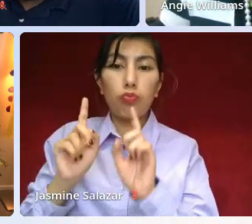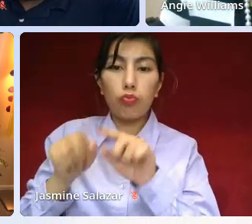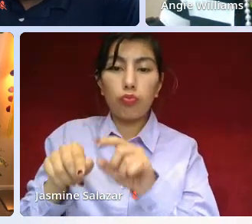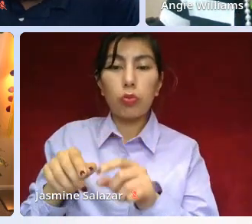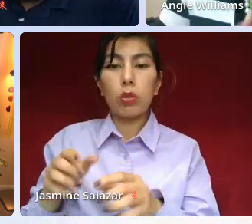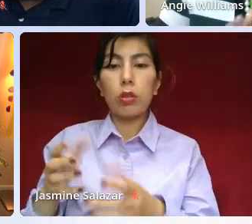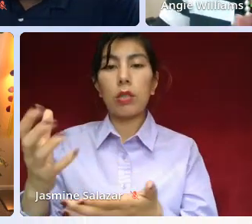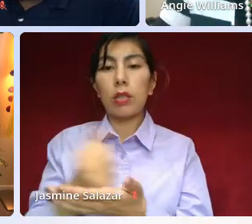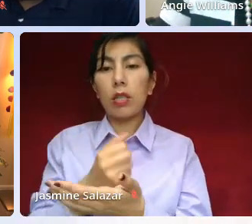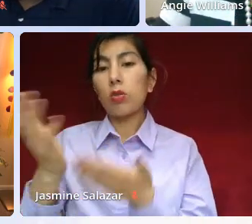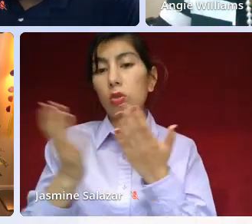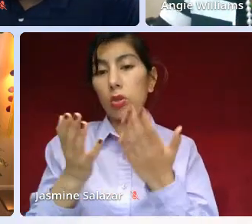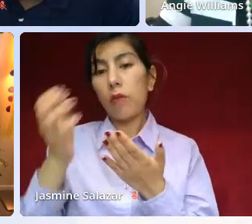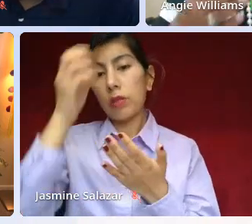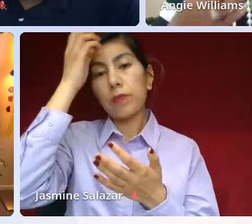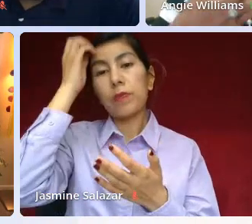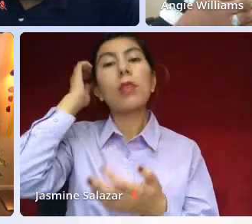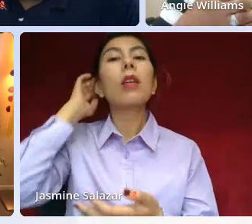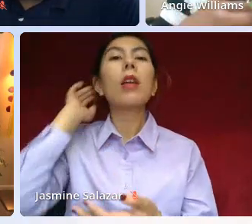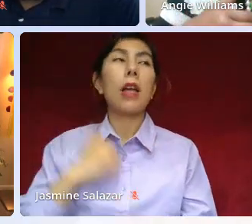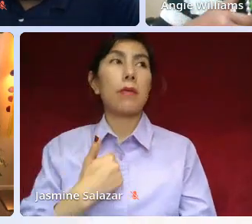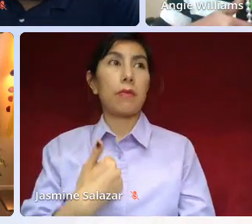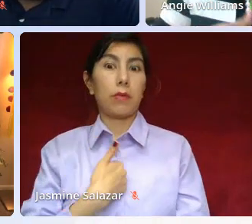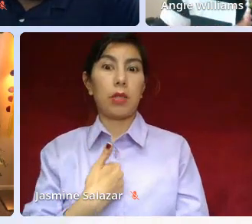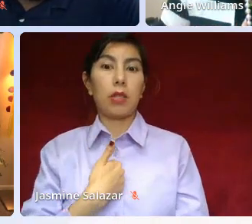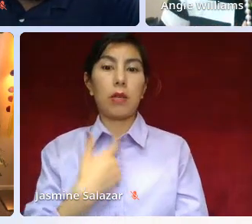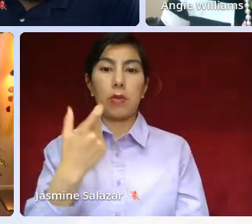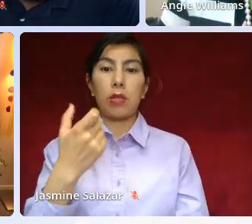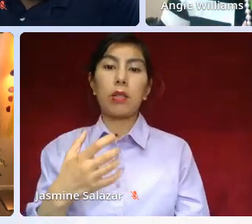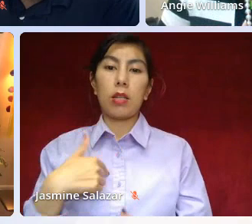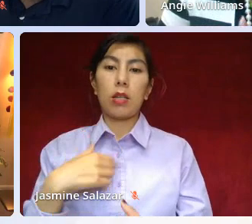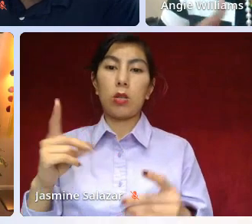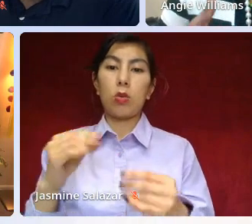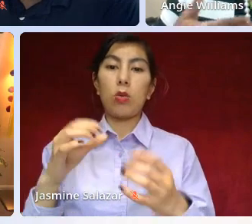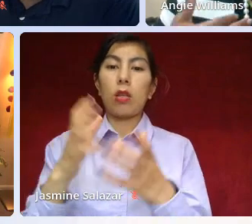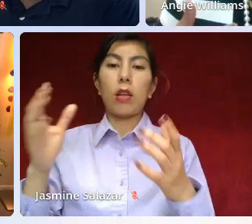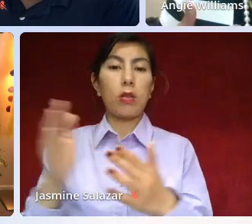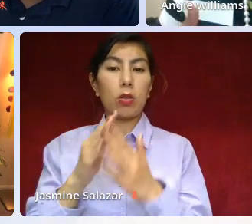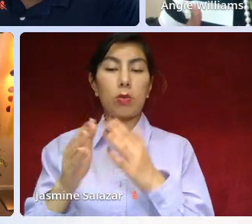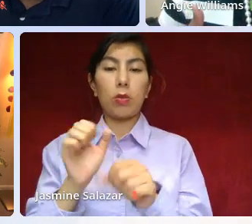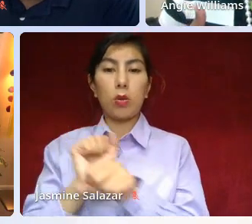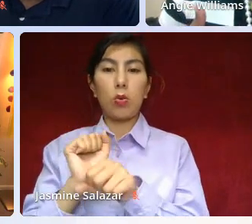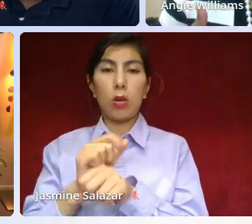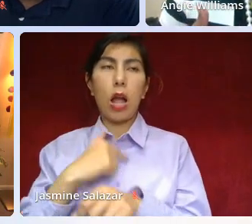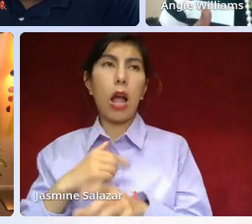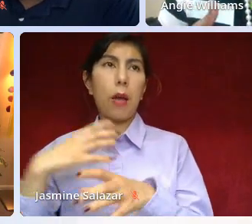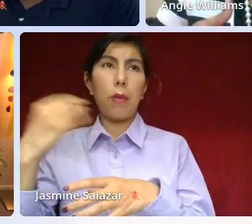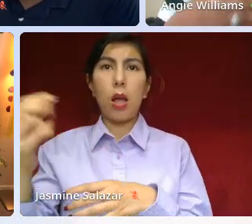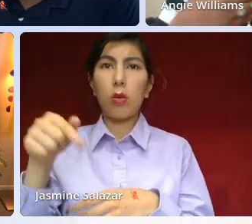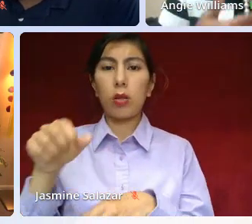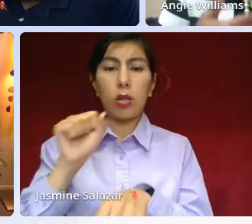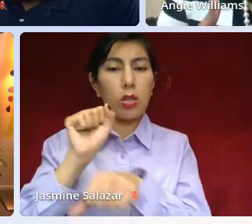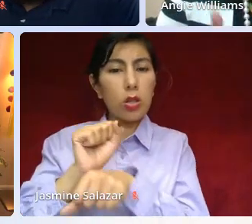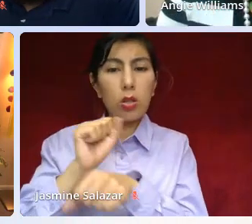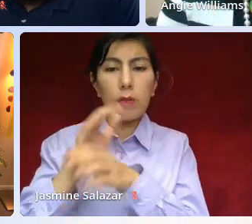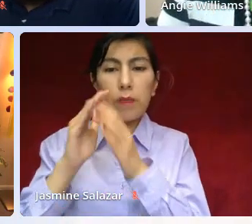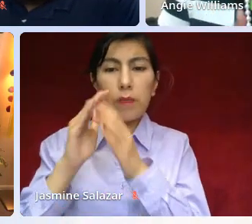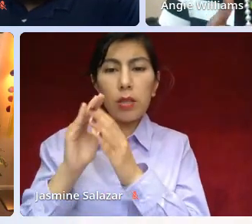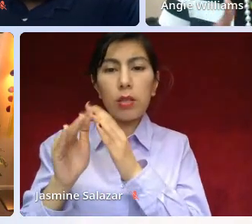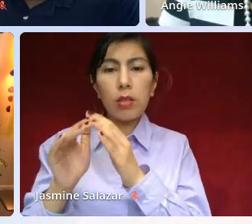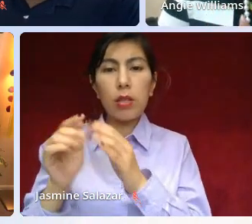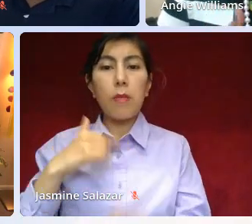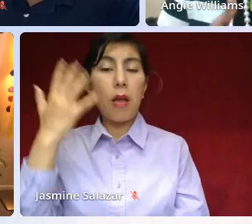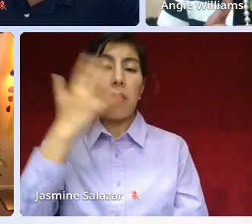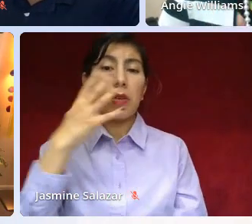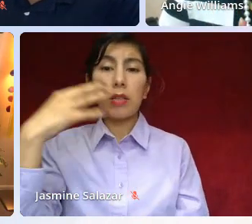those services. And myself, because I do a lot of the community work, I'm out here in the community. My face is out